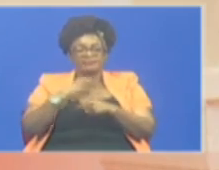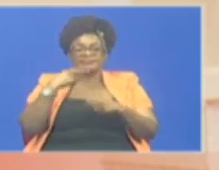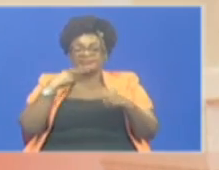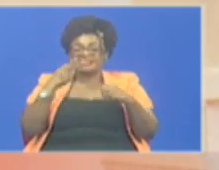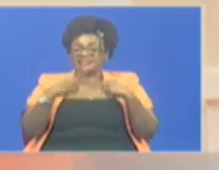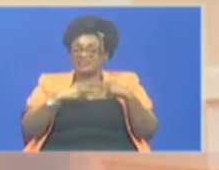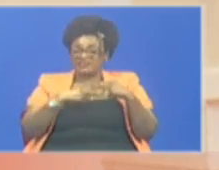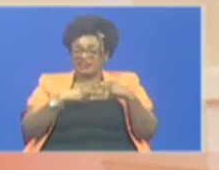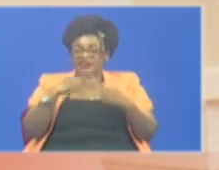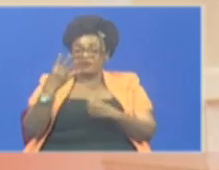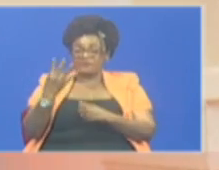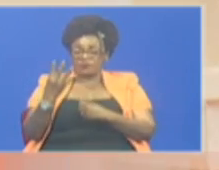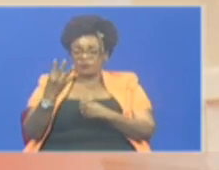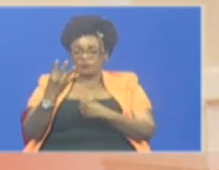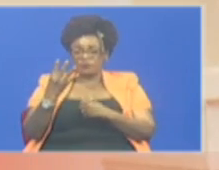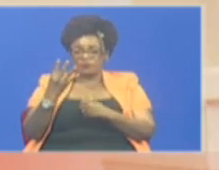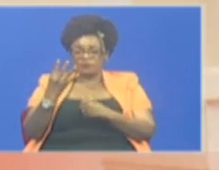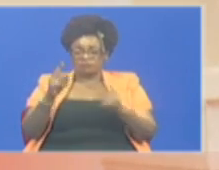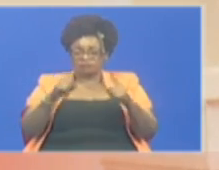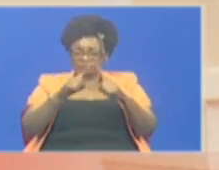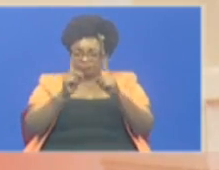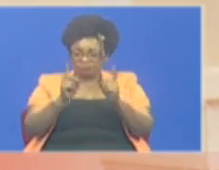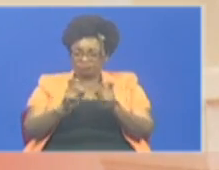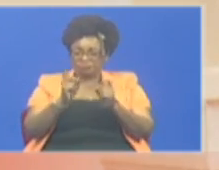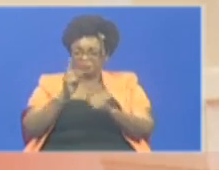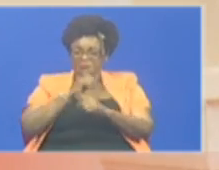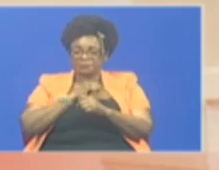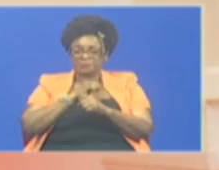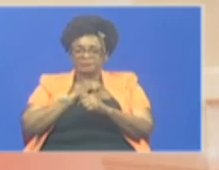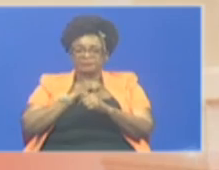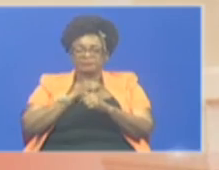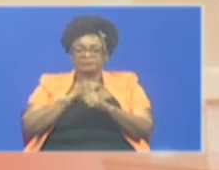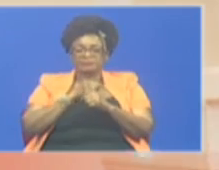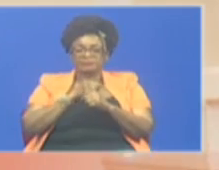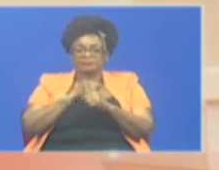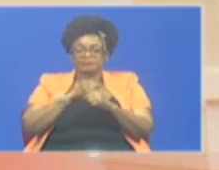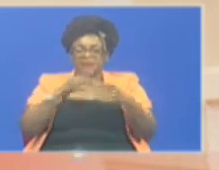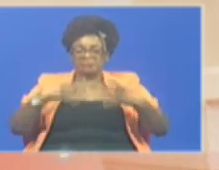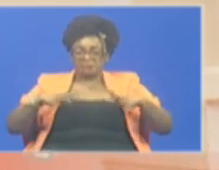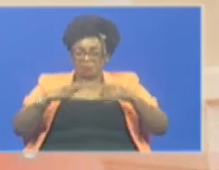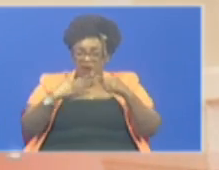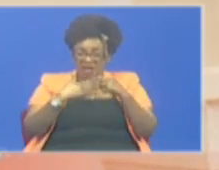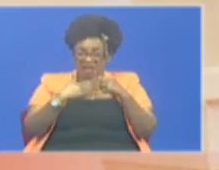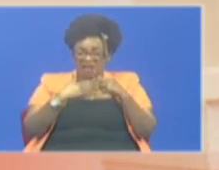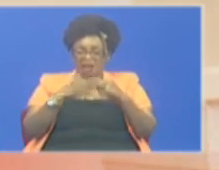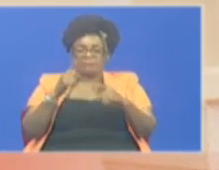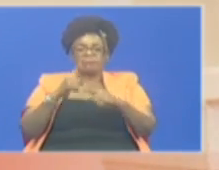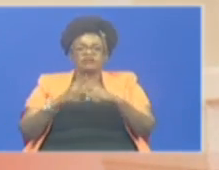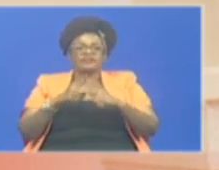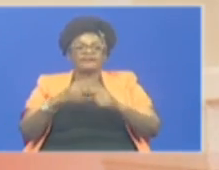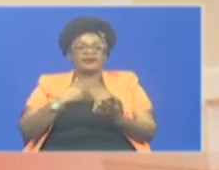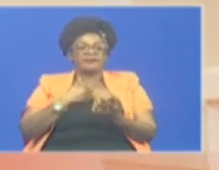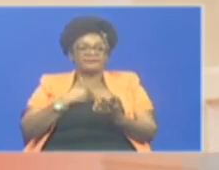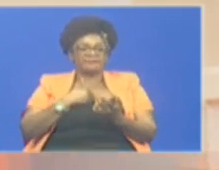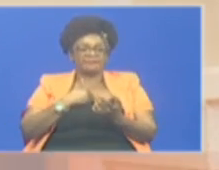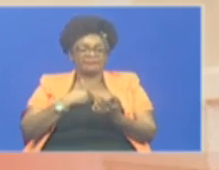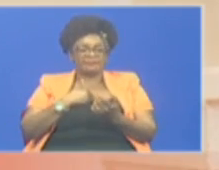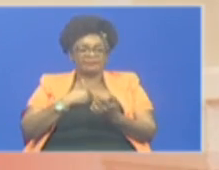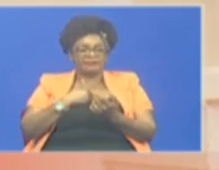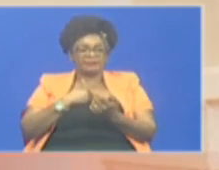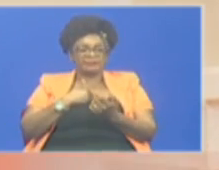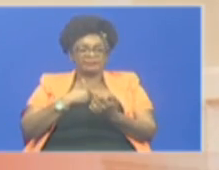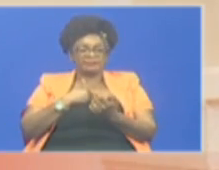704 tests, out of which 9 persons have tested positive